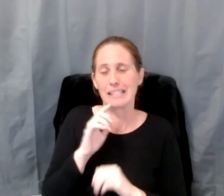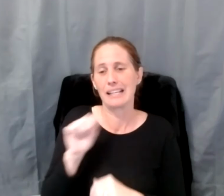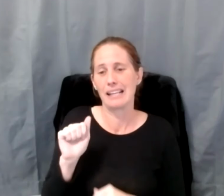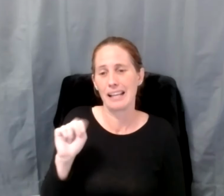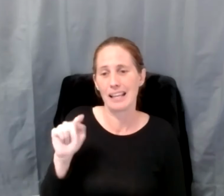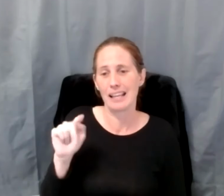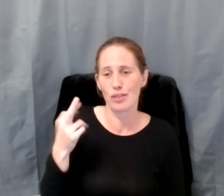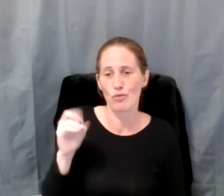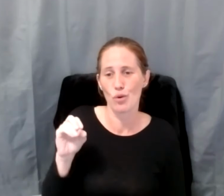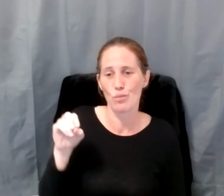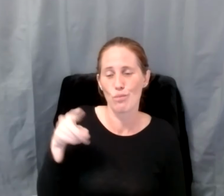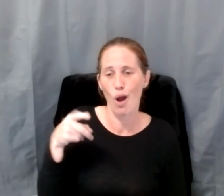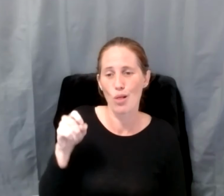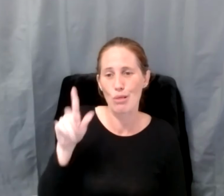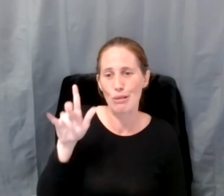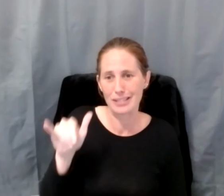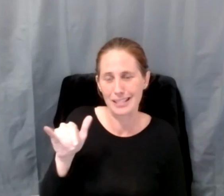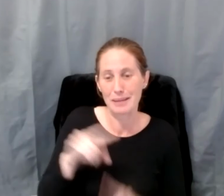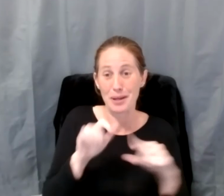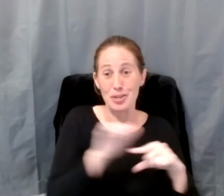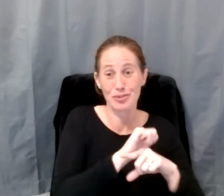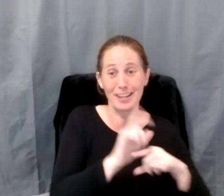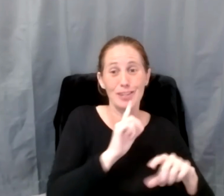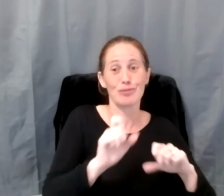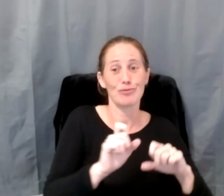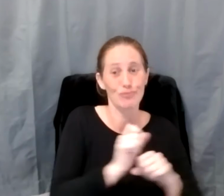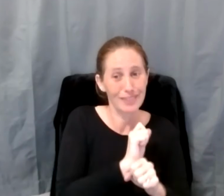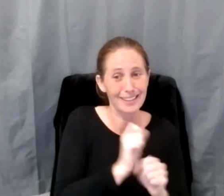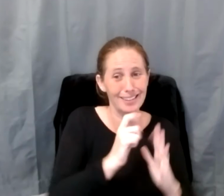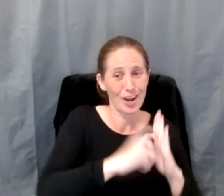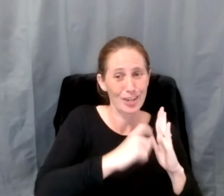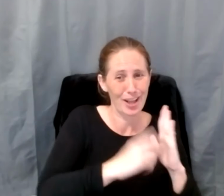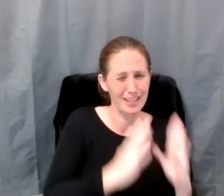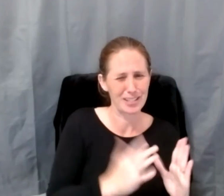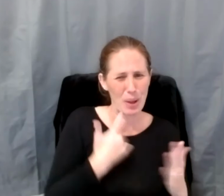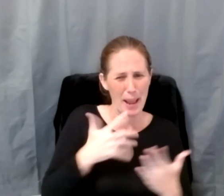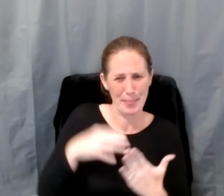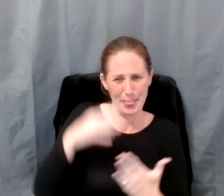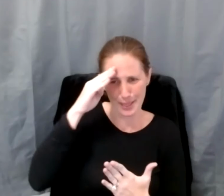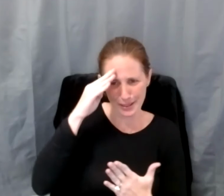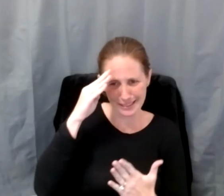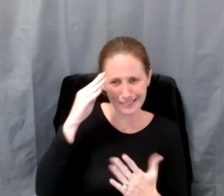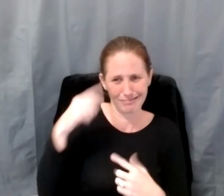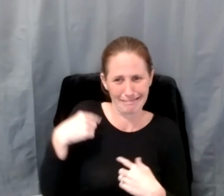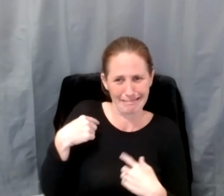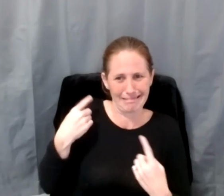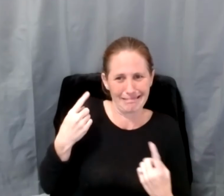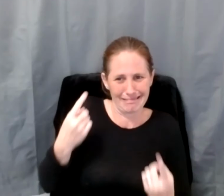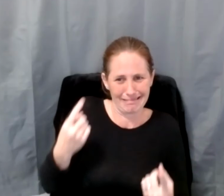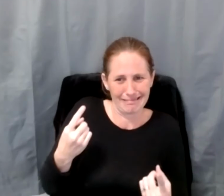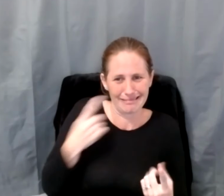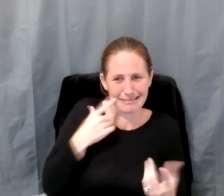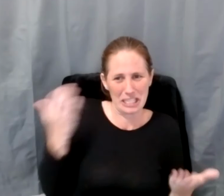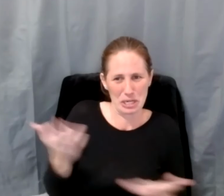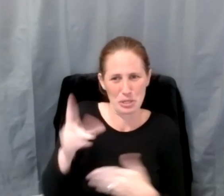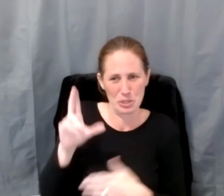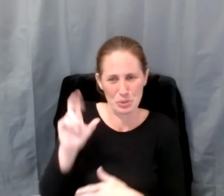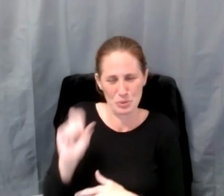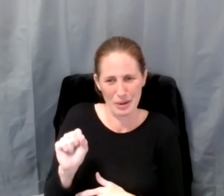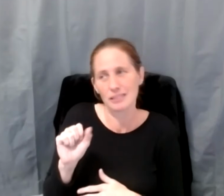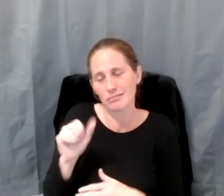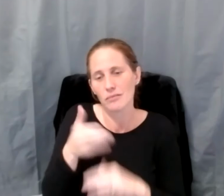I'm an, an anthropologist here, but my training is archaeology. So I'm sort of learning over these last period, being in, in the US over a decade